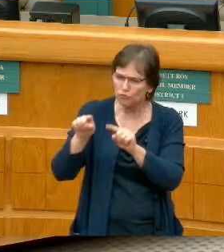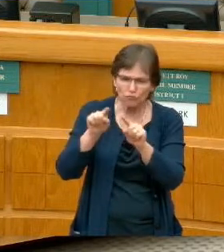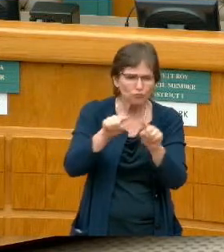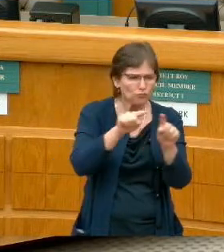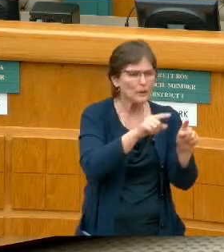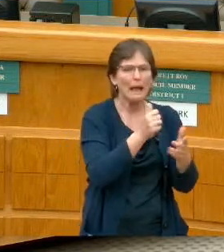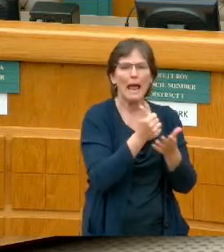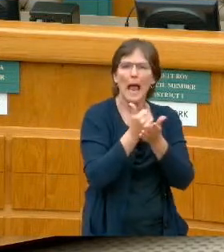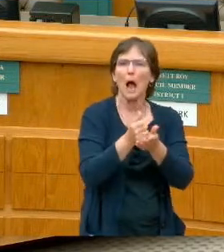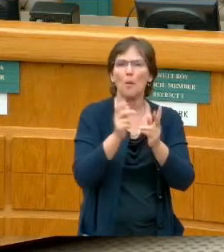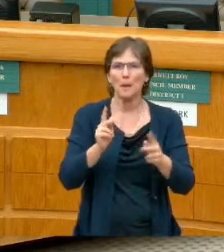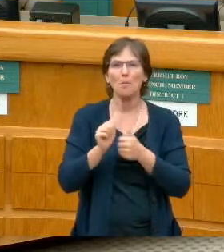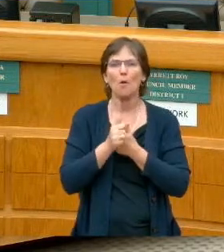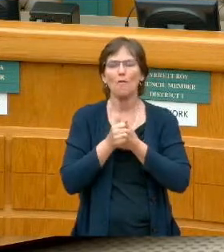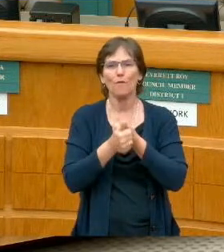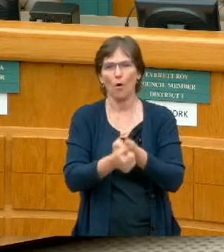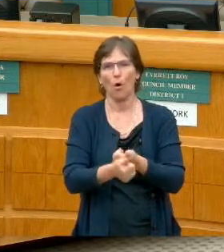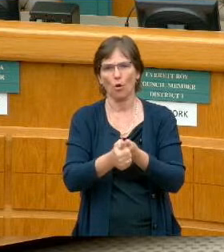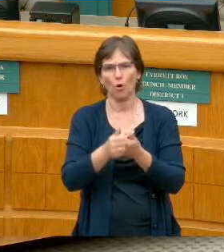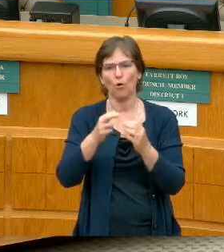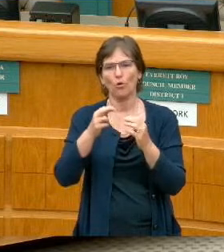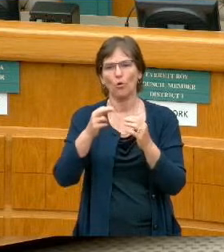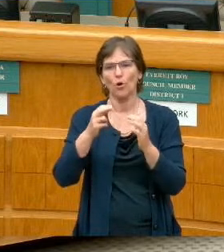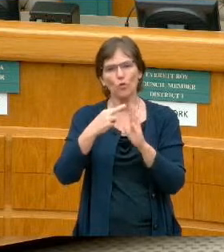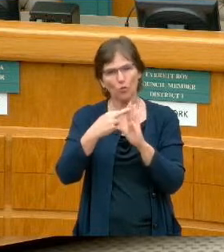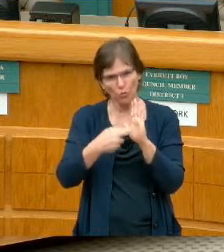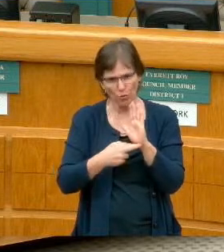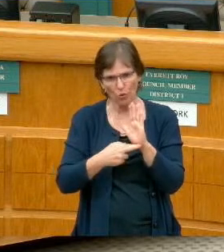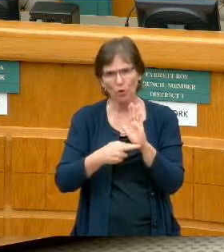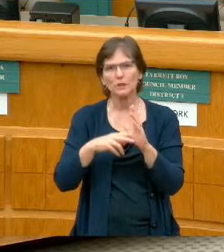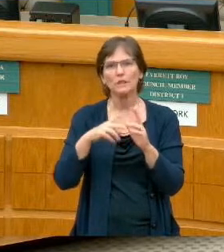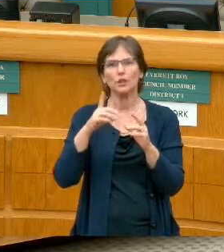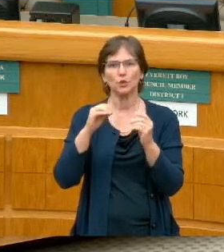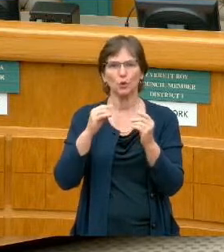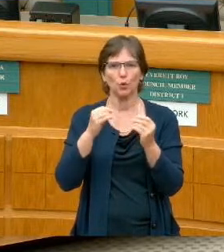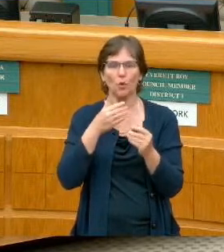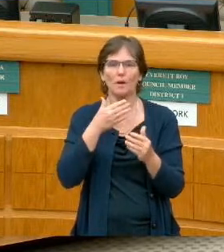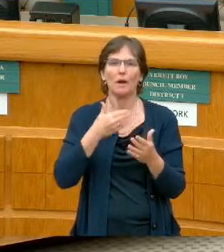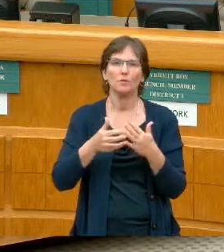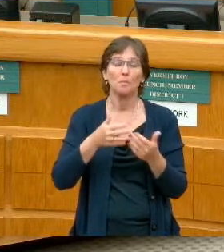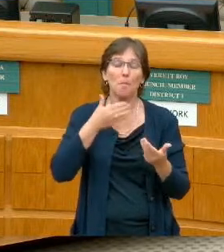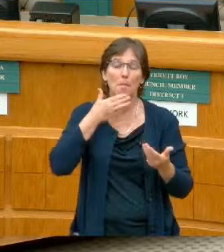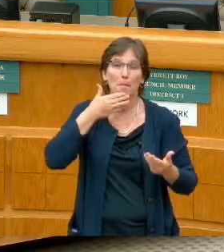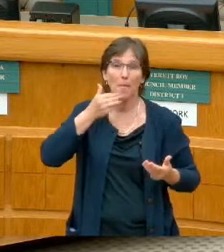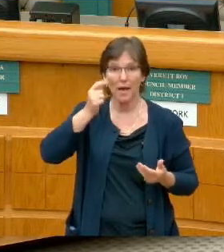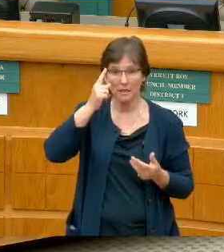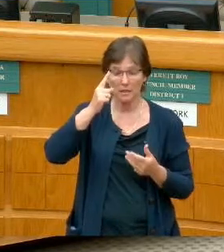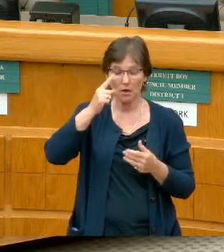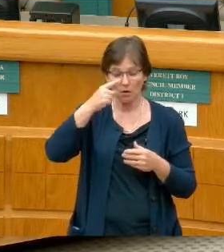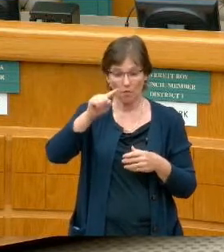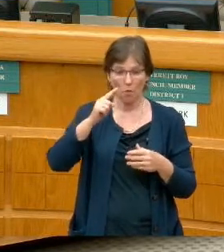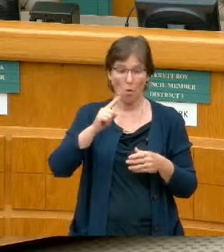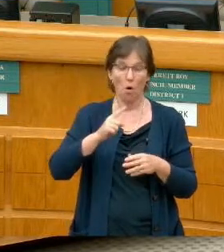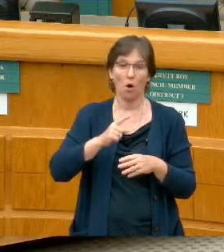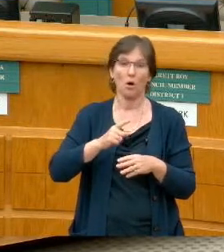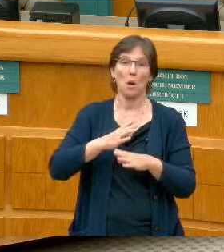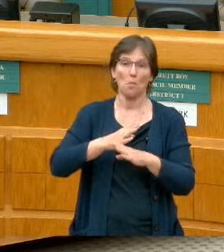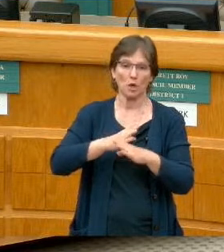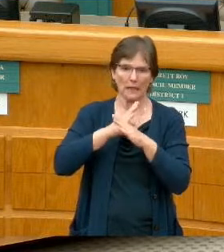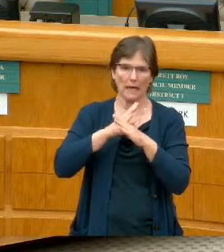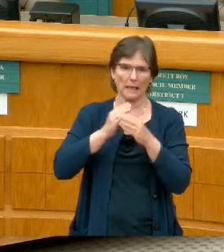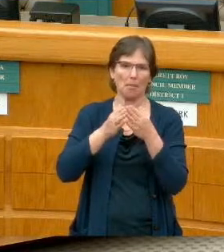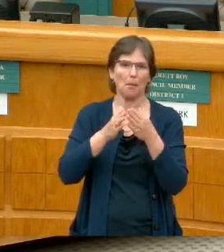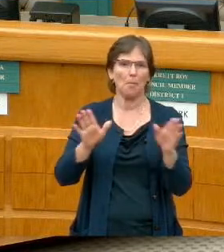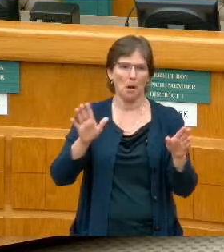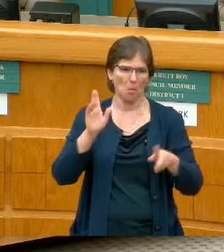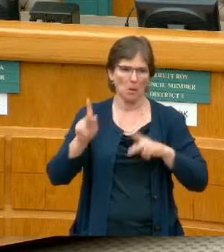community, we want to say thank you for doing all that you're doing. Continue to practice your public health strategies. Practice the